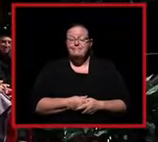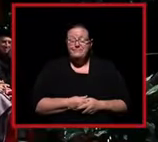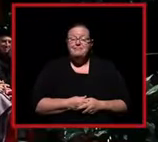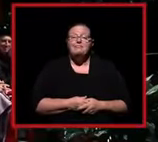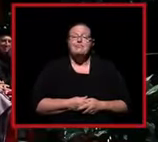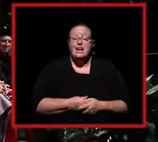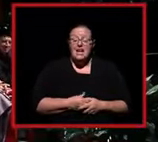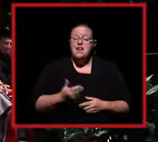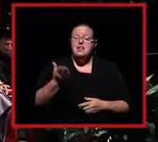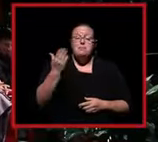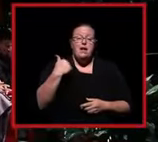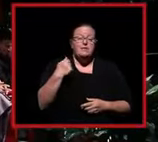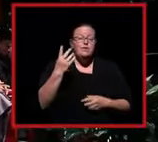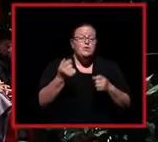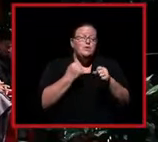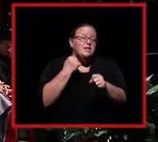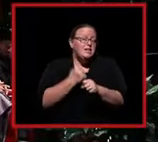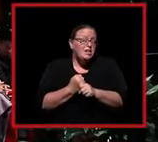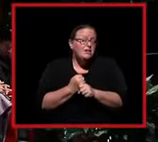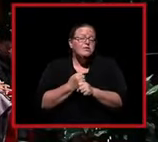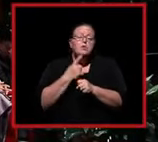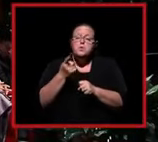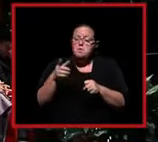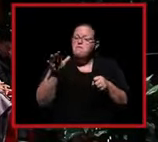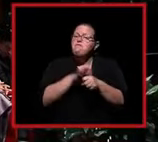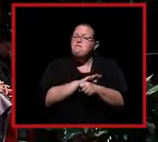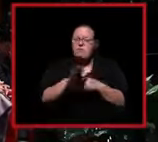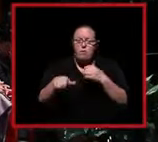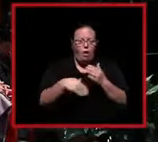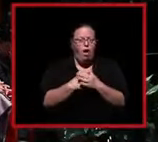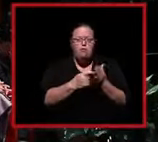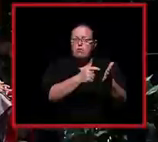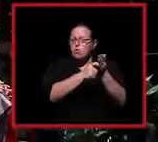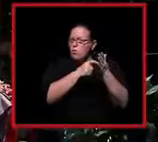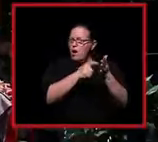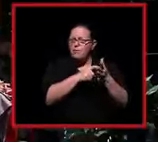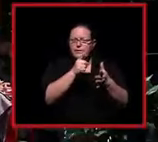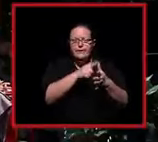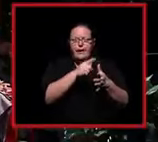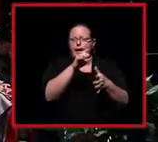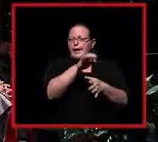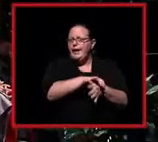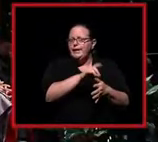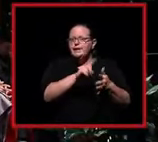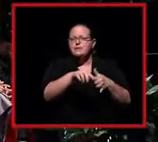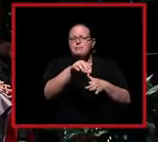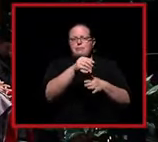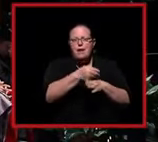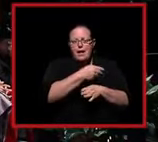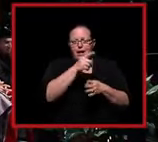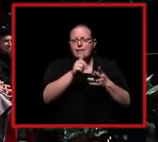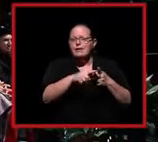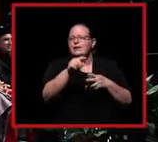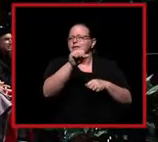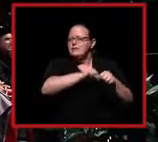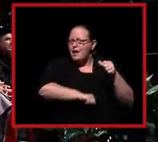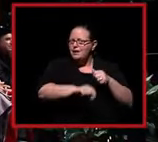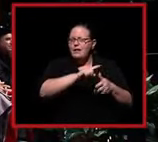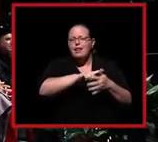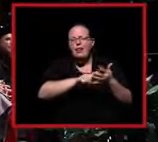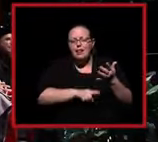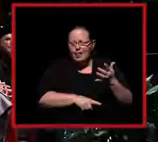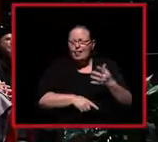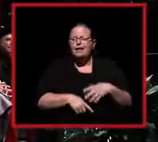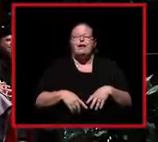Over the past few years, you have fulfilled the academic core requirements in English, math, and science. You have been trained in